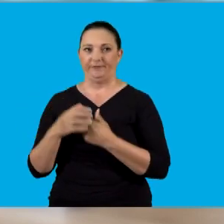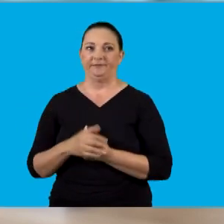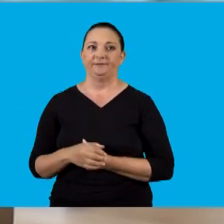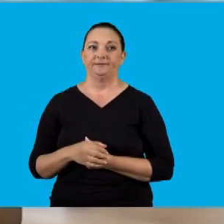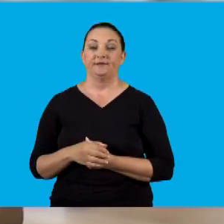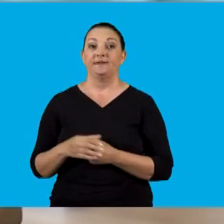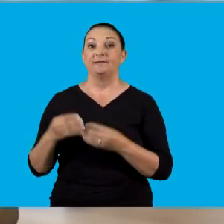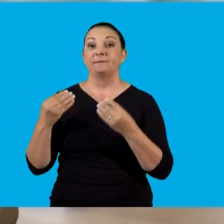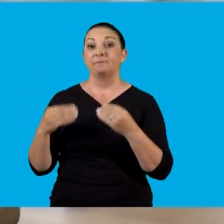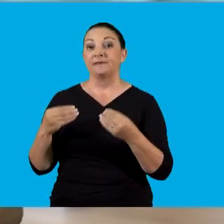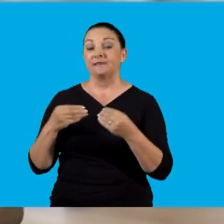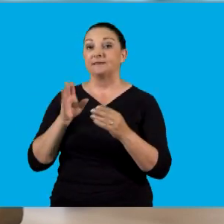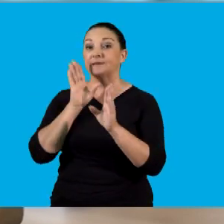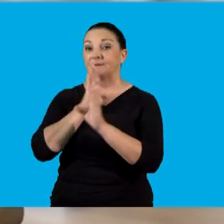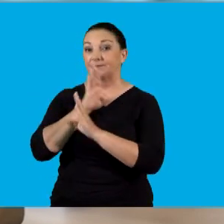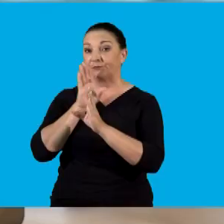private individuals.